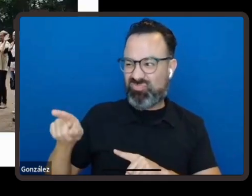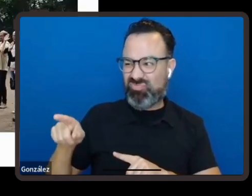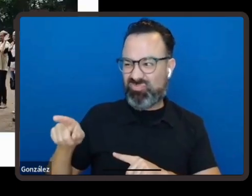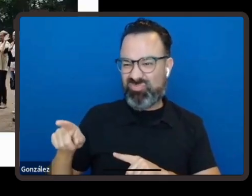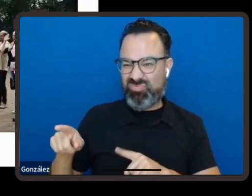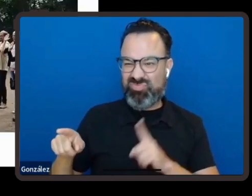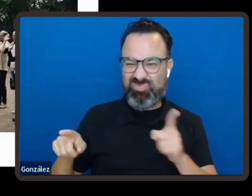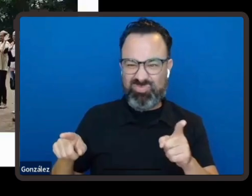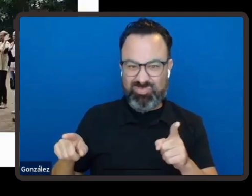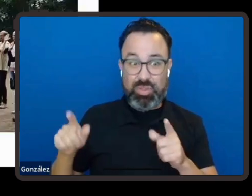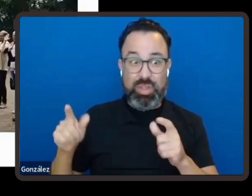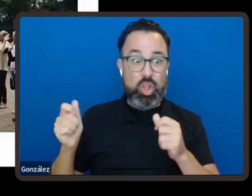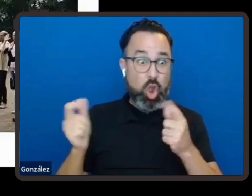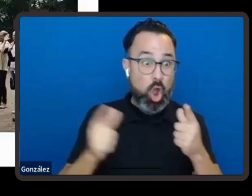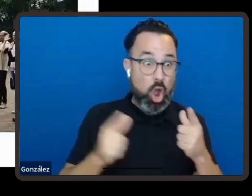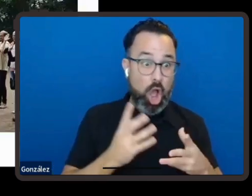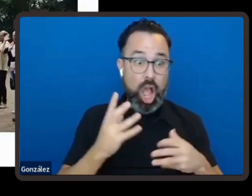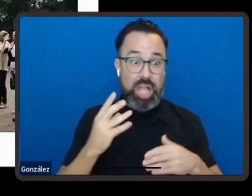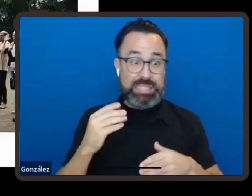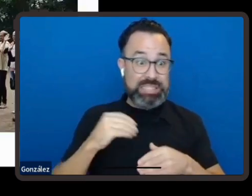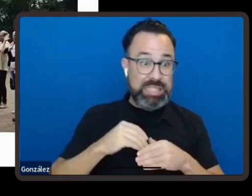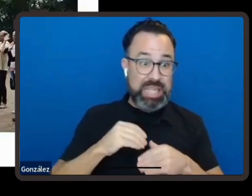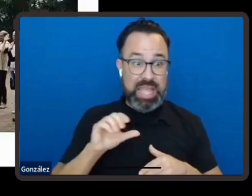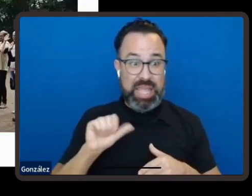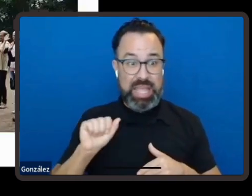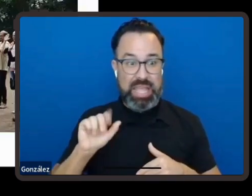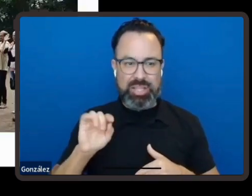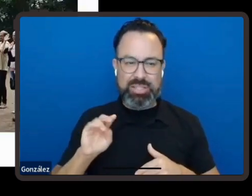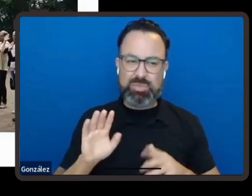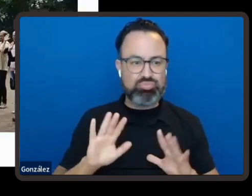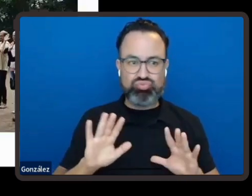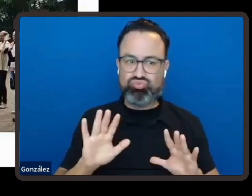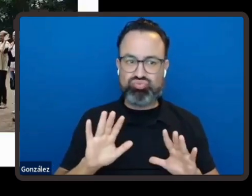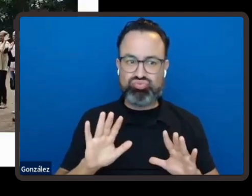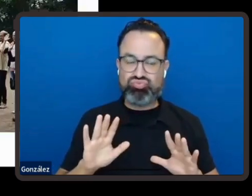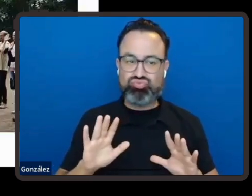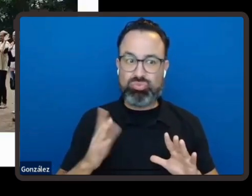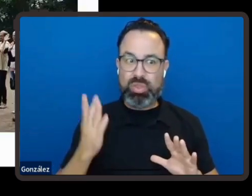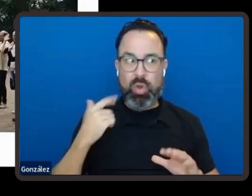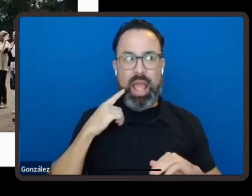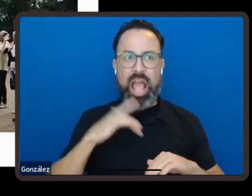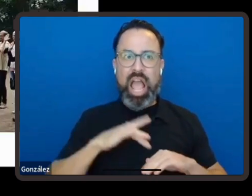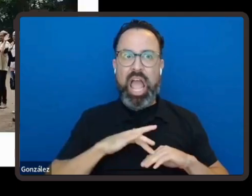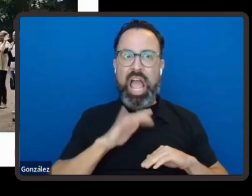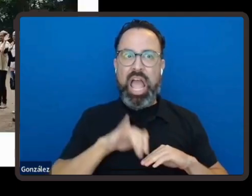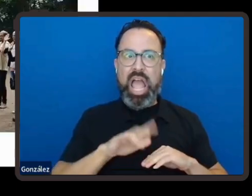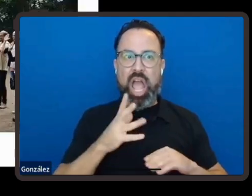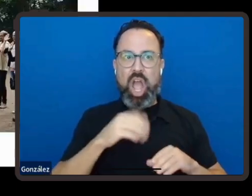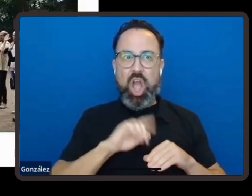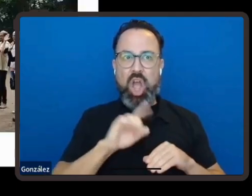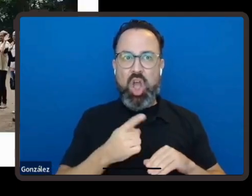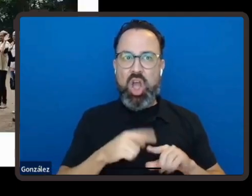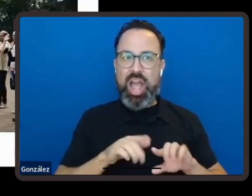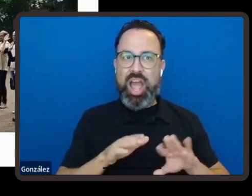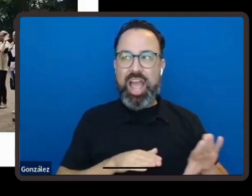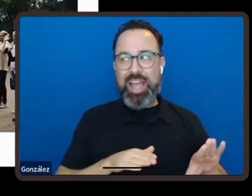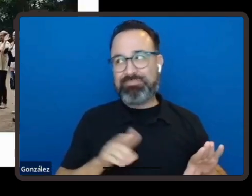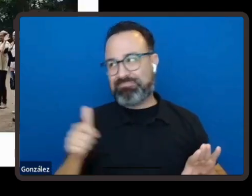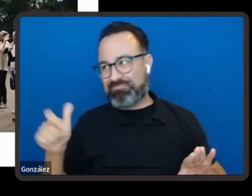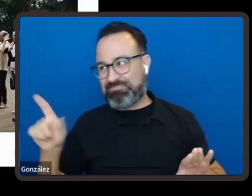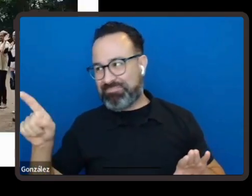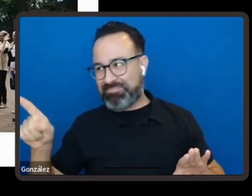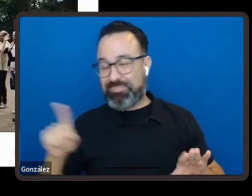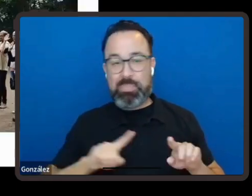all autism. There is a very much I've moved away from that. He's going to be very pleased with me, but I'm moving towards